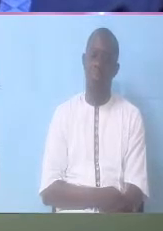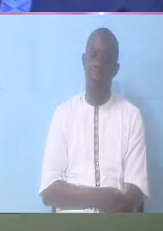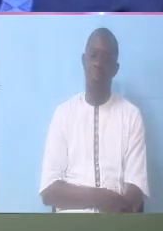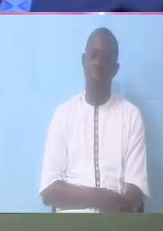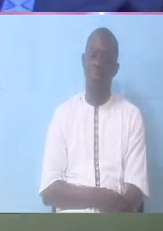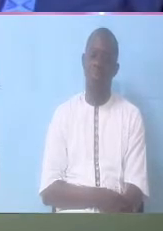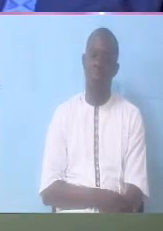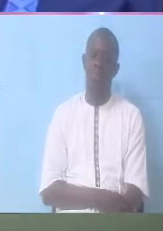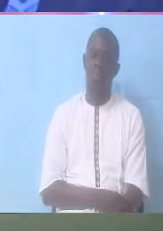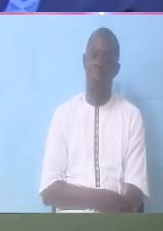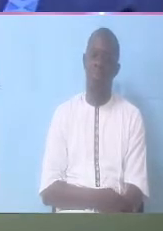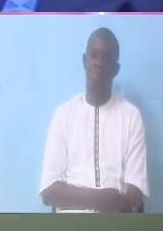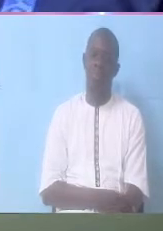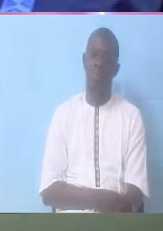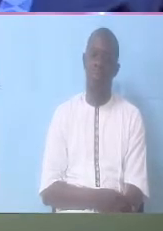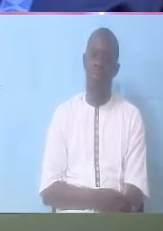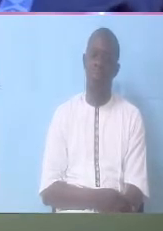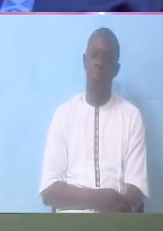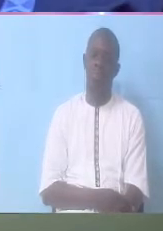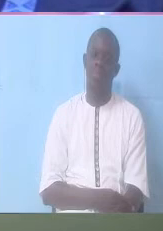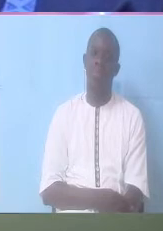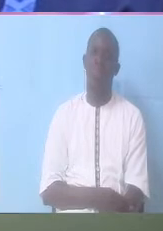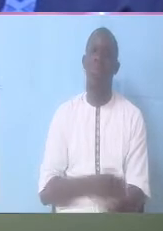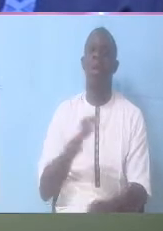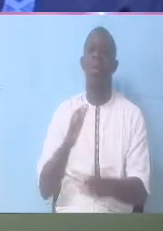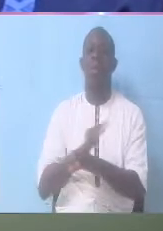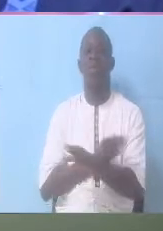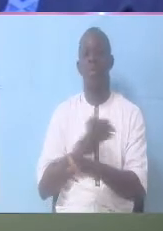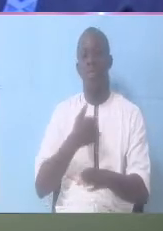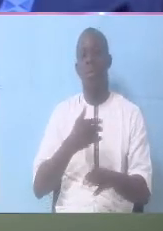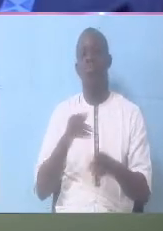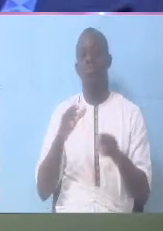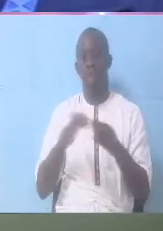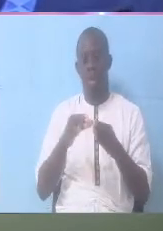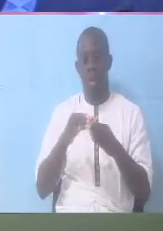Yes. We were watching. You were watching Sky News.